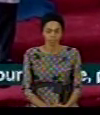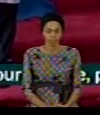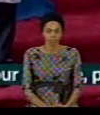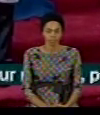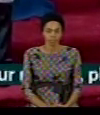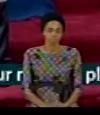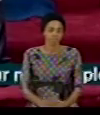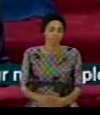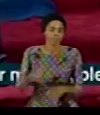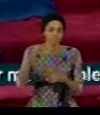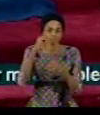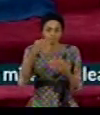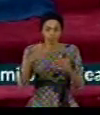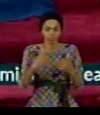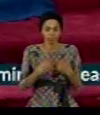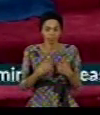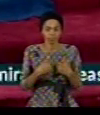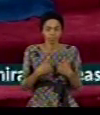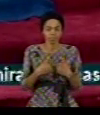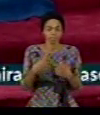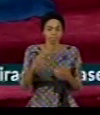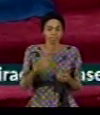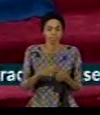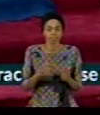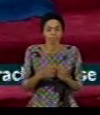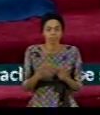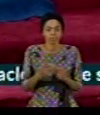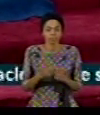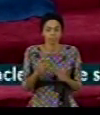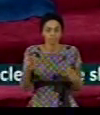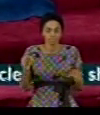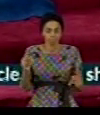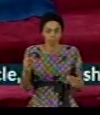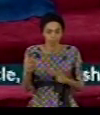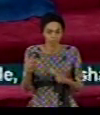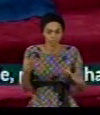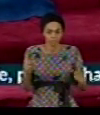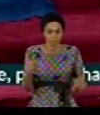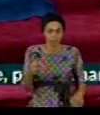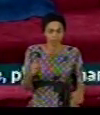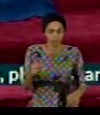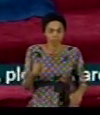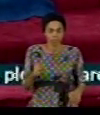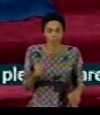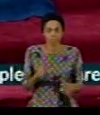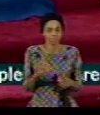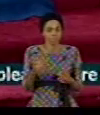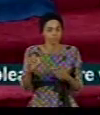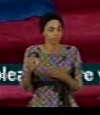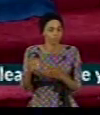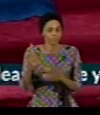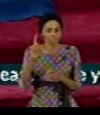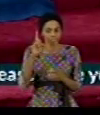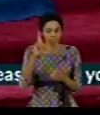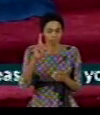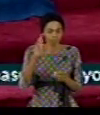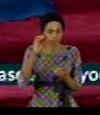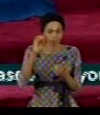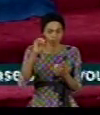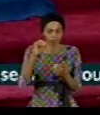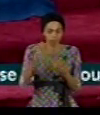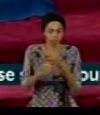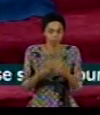She had problem with her left leg over a year now, that she could not move without a clutch, the hand